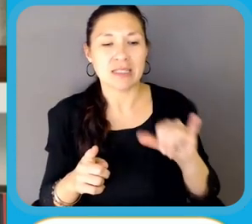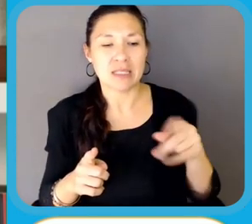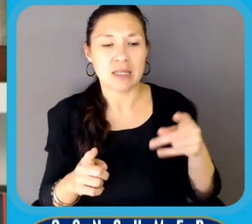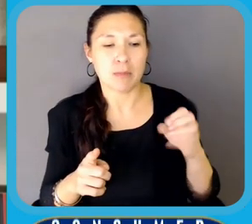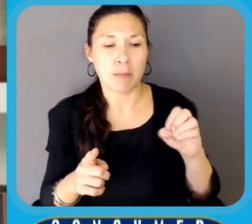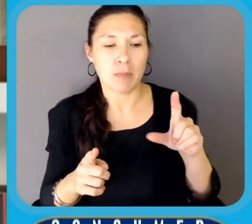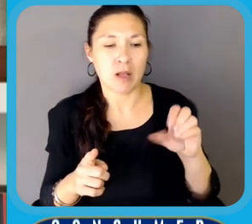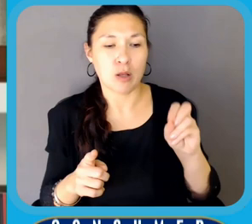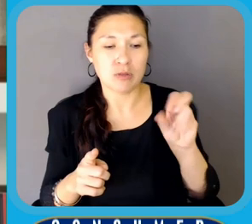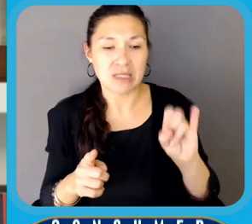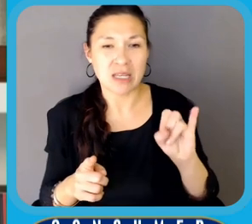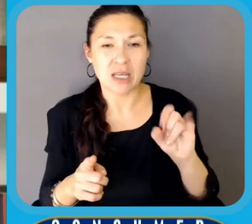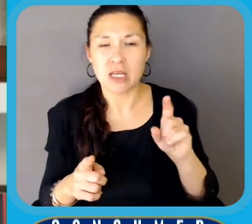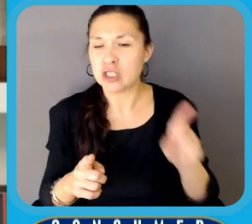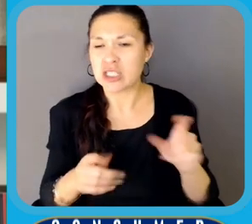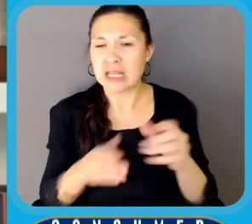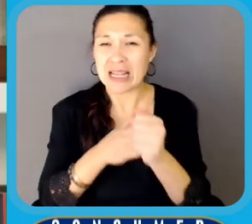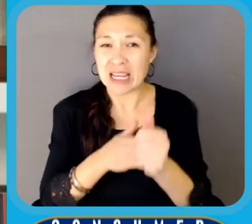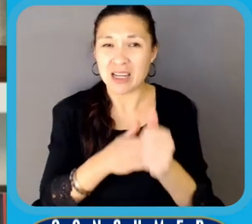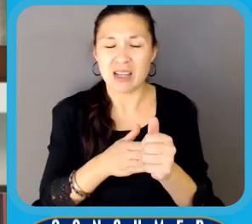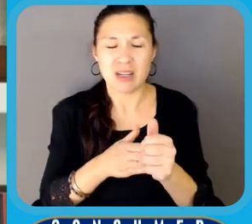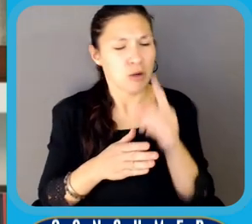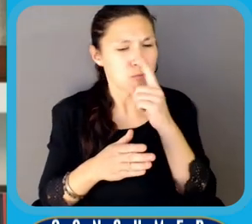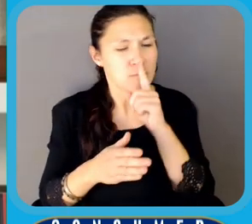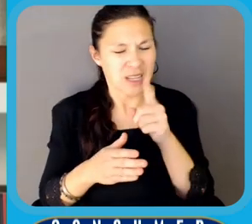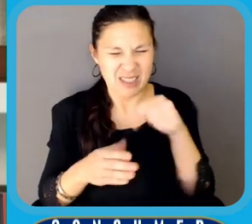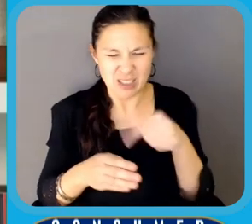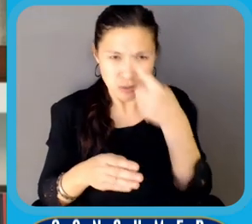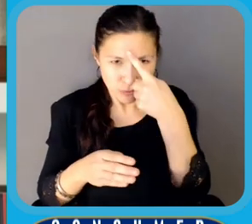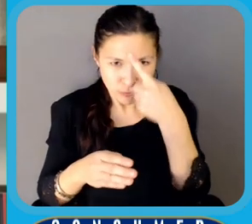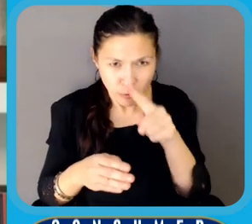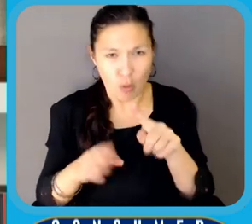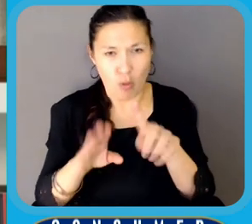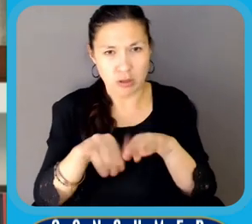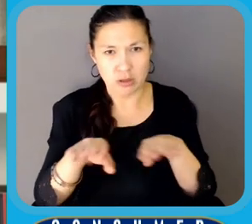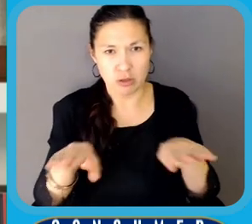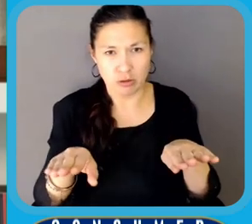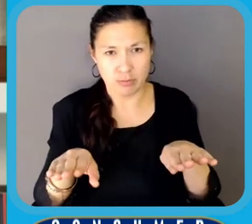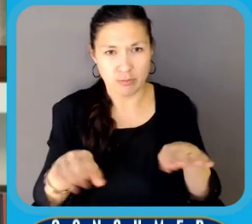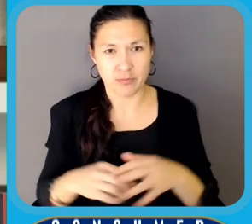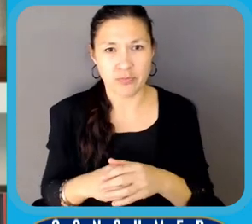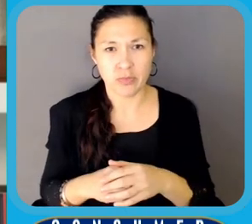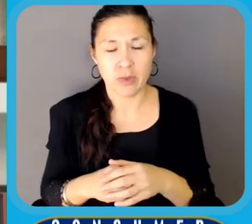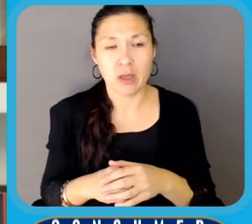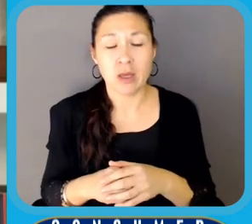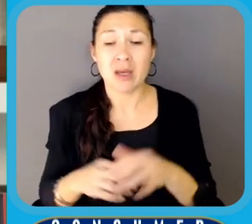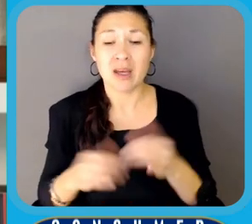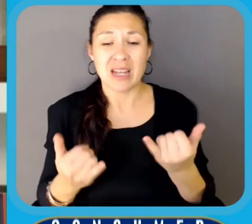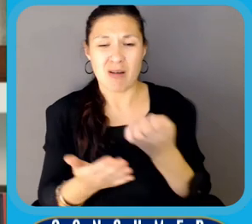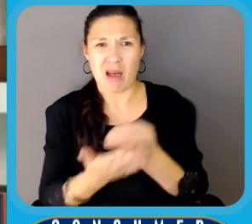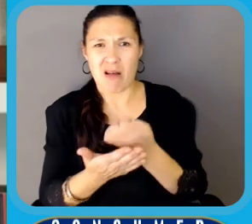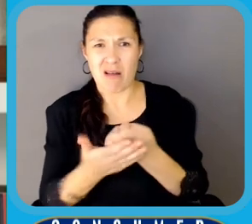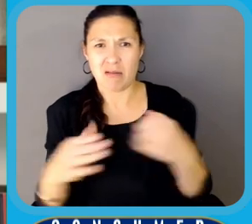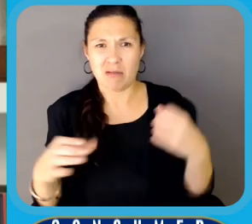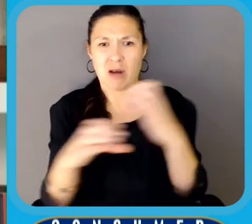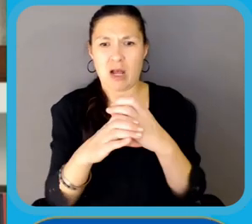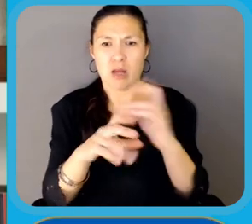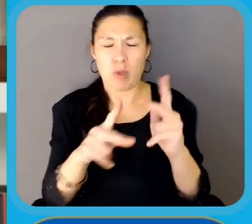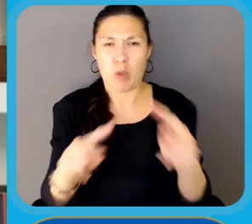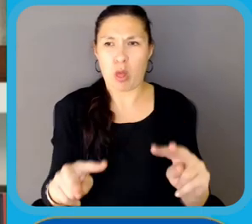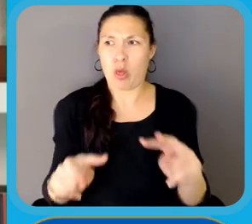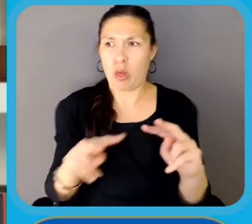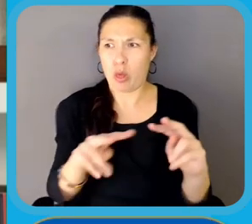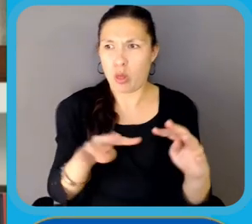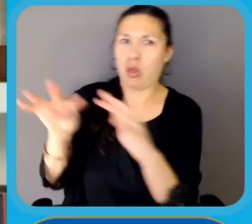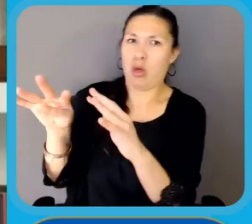the children. In the face of a public health and economic crisis, people are looking to us as Democrats to lead